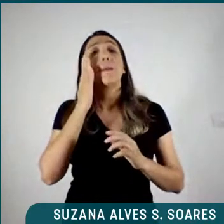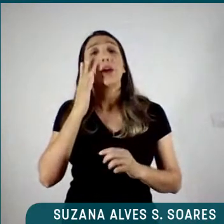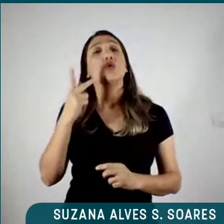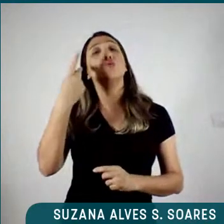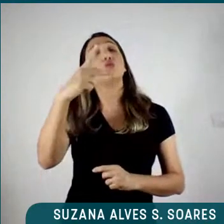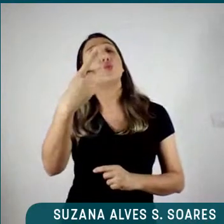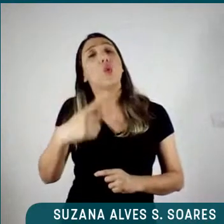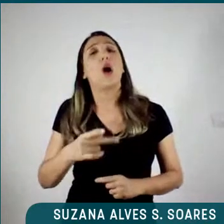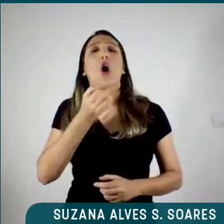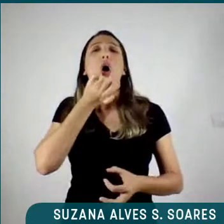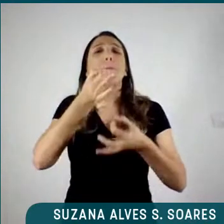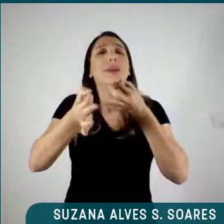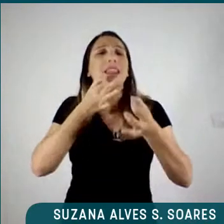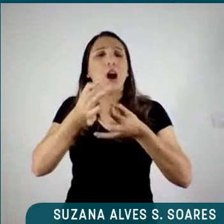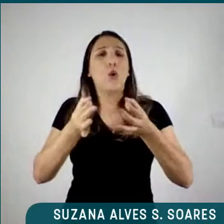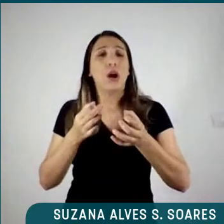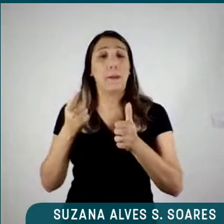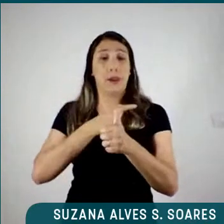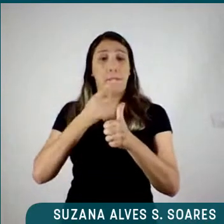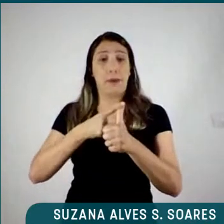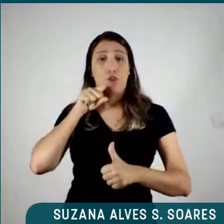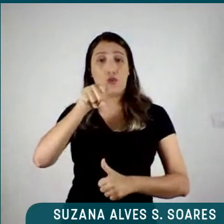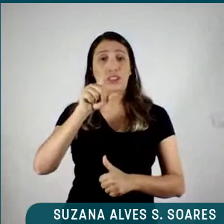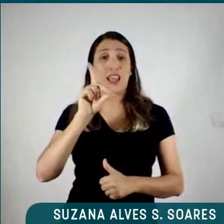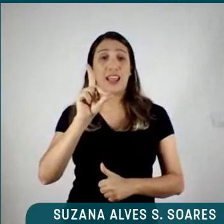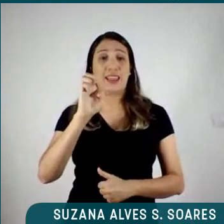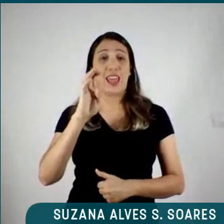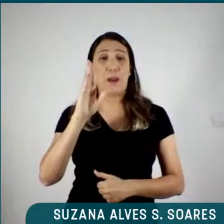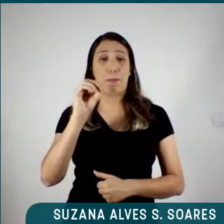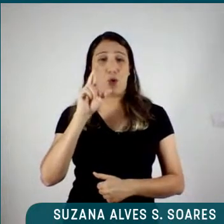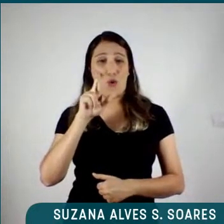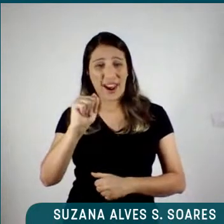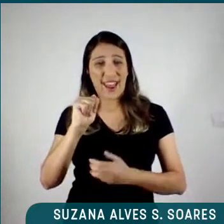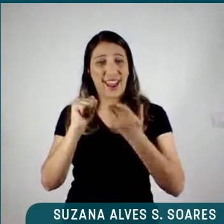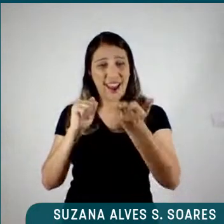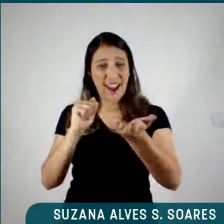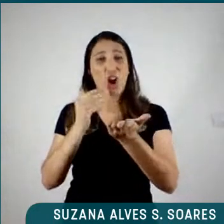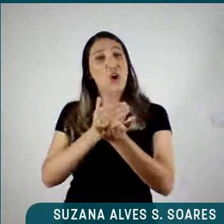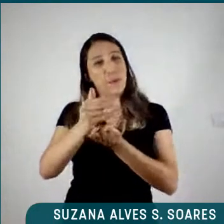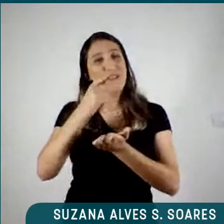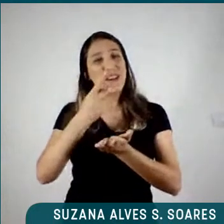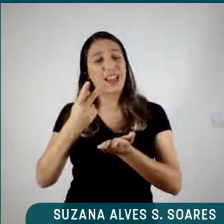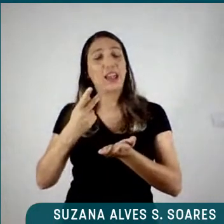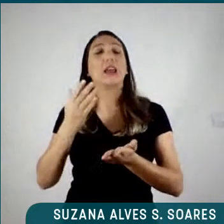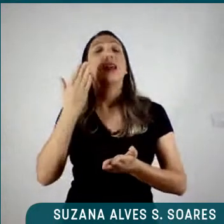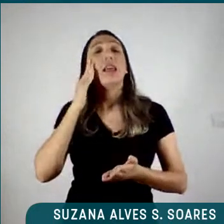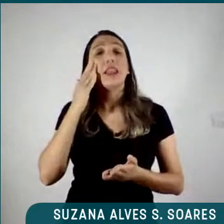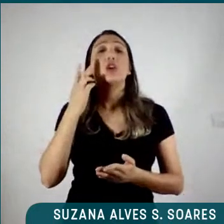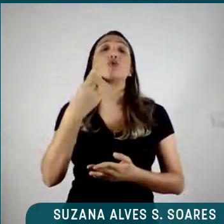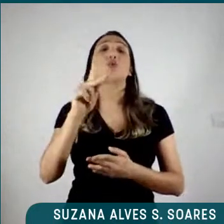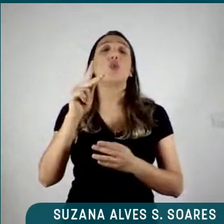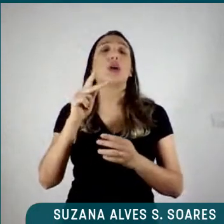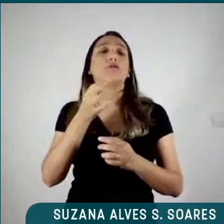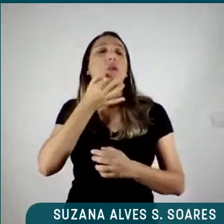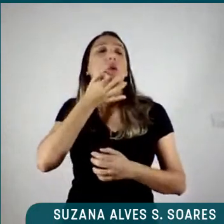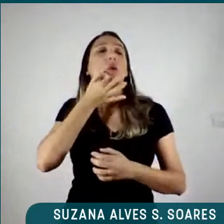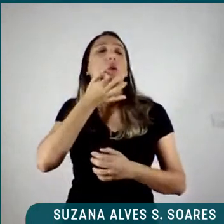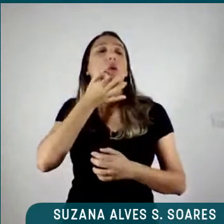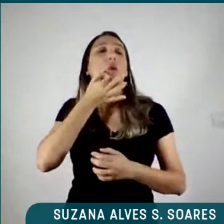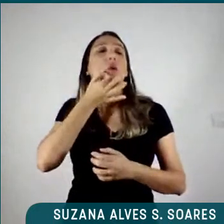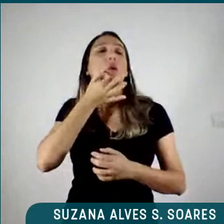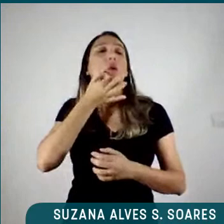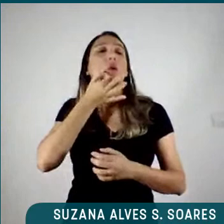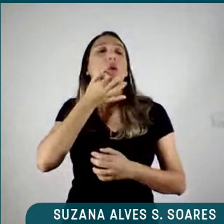example of that is the death of Menino Miguel. So with this context, I would like to start